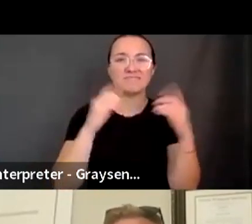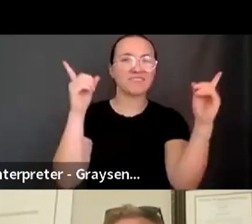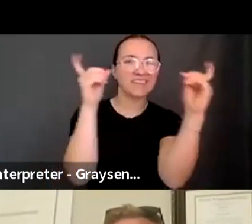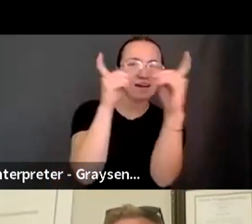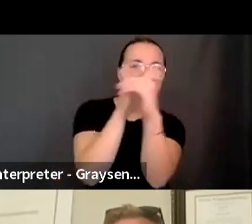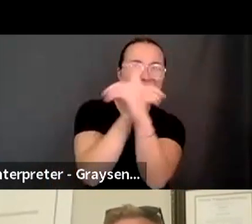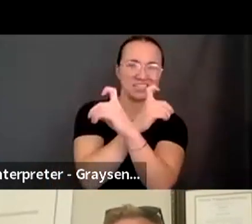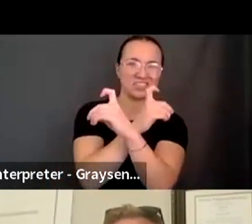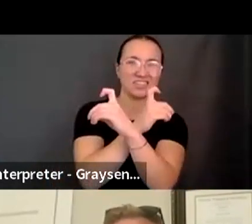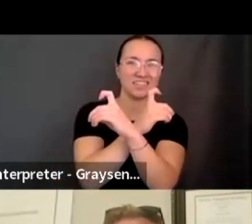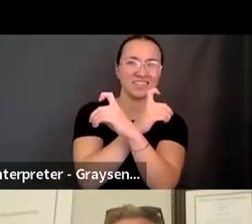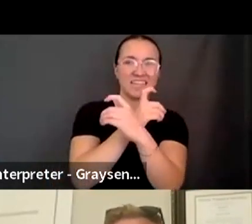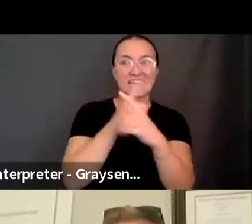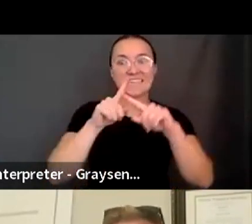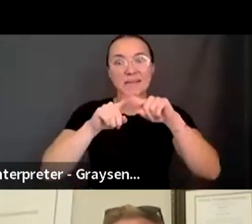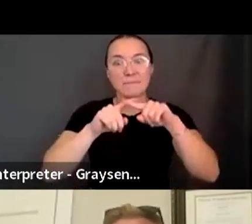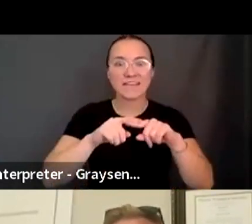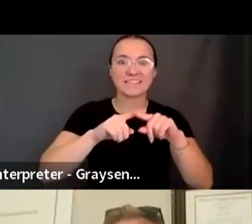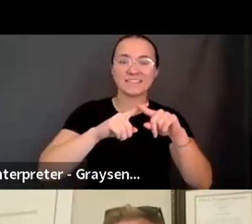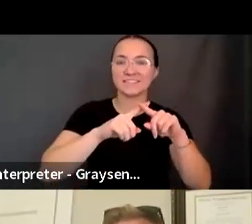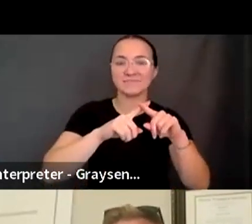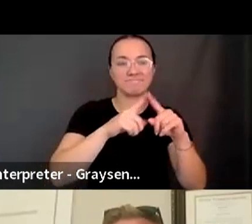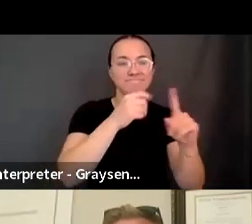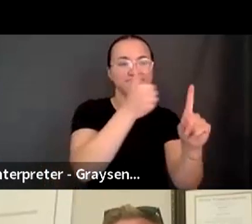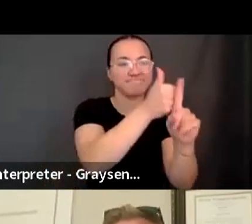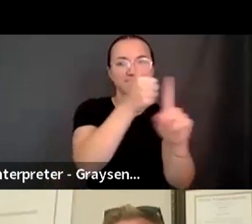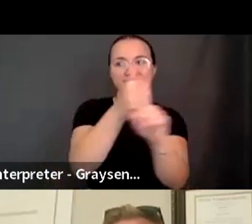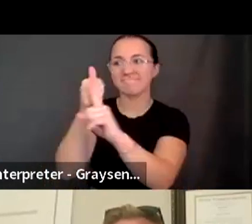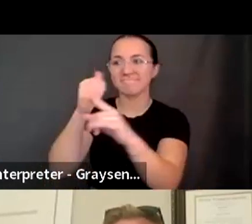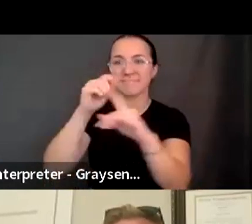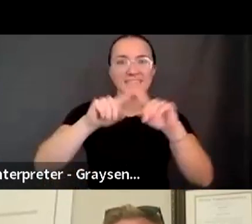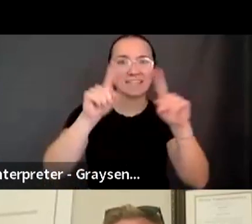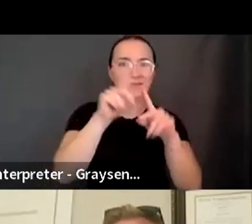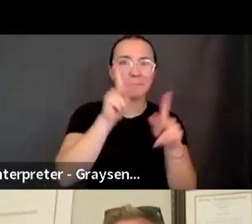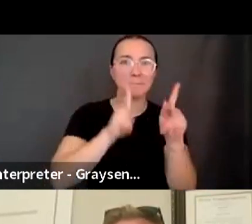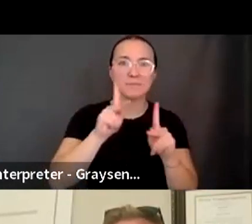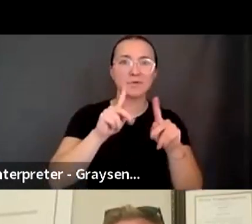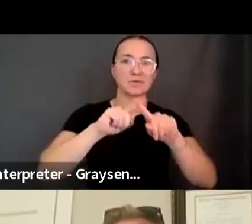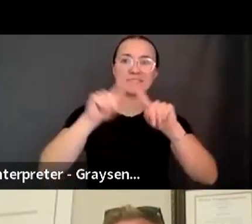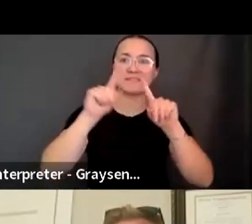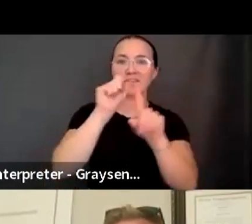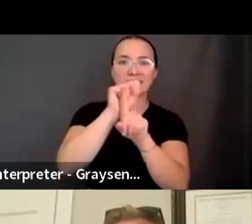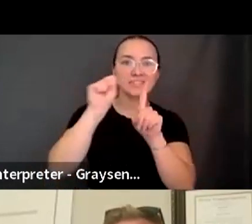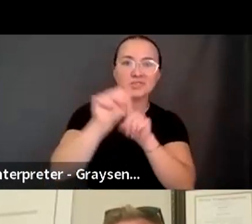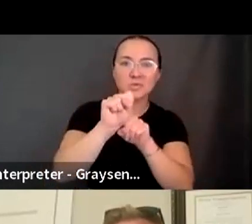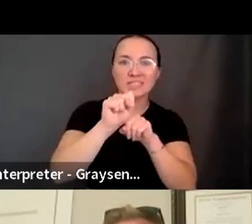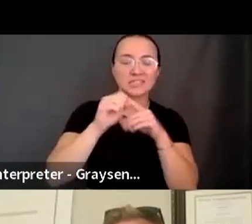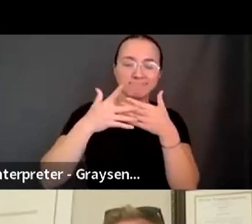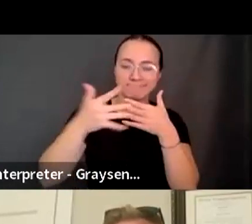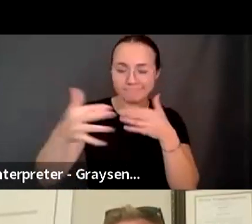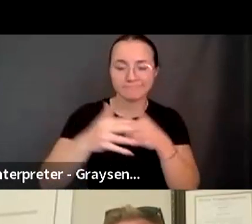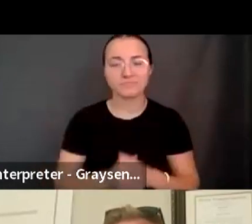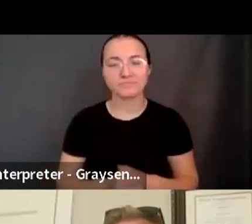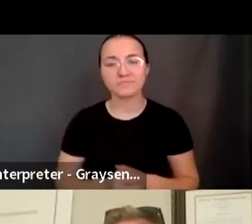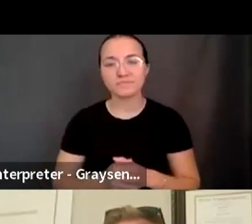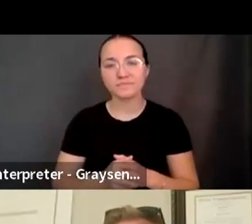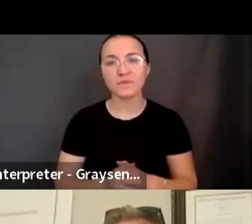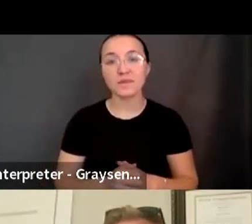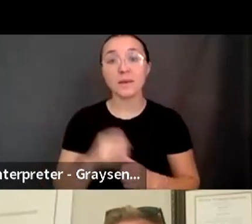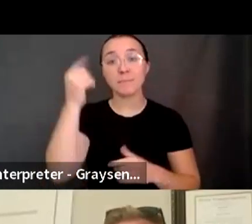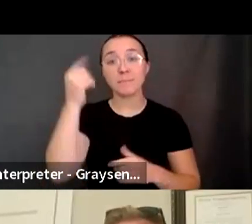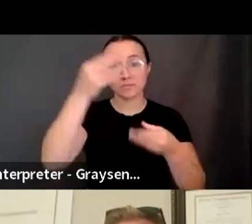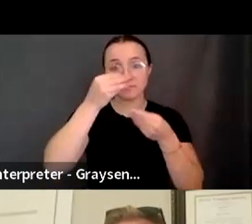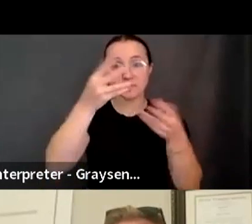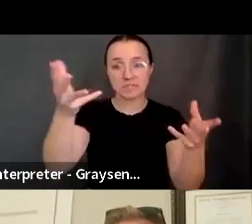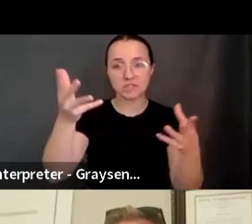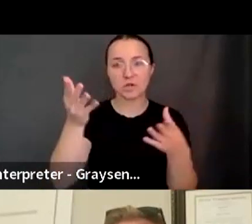on different people and different circumstances and so on. But I'll just say, you know, part of, I